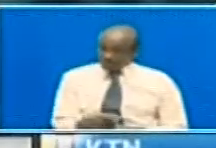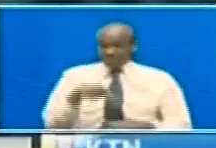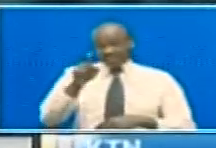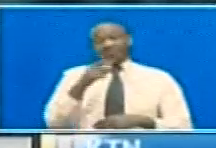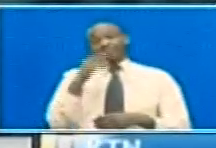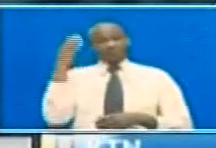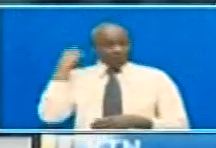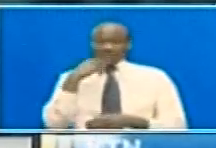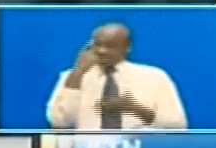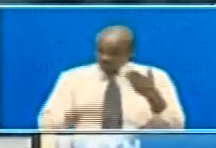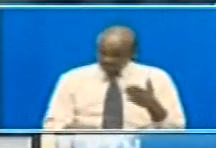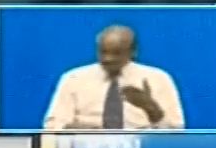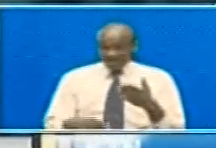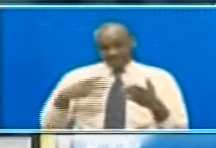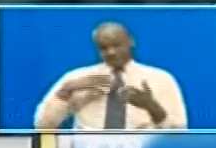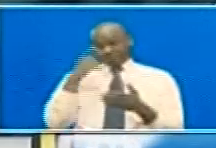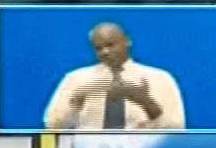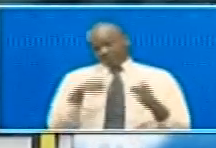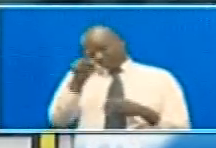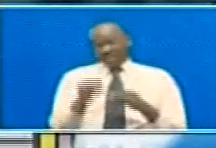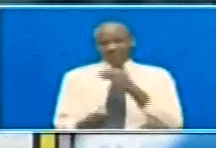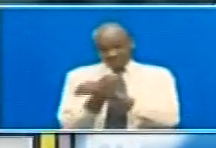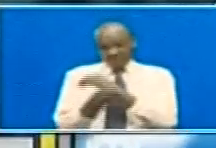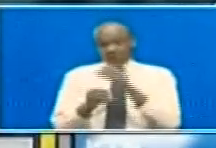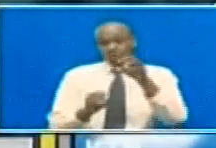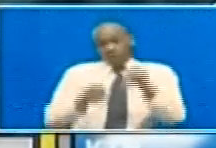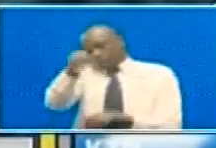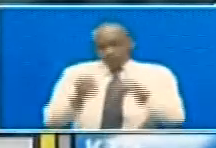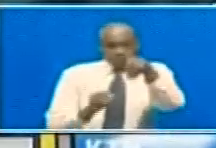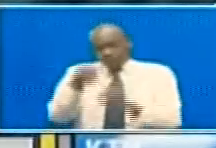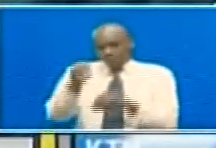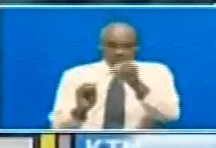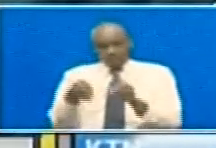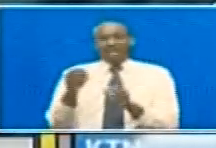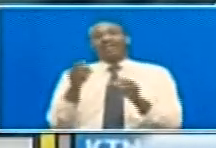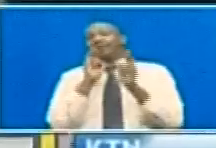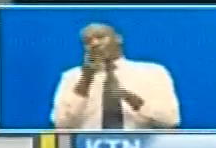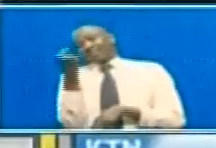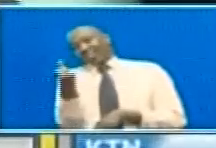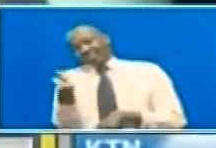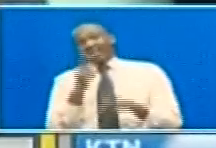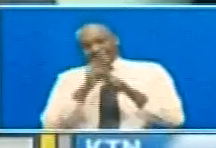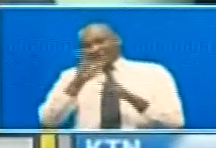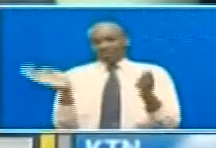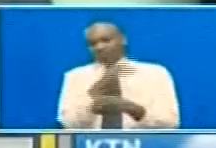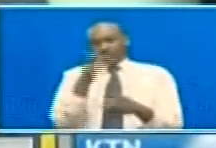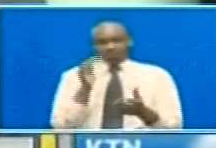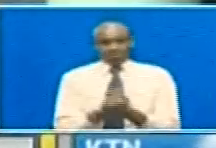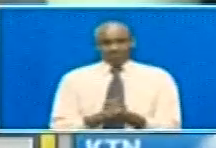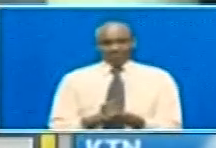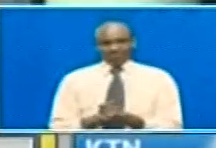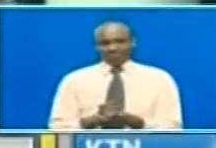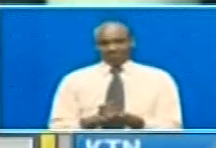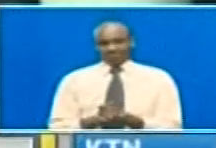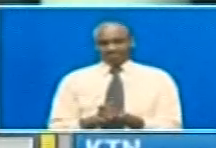bribed members of the Public Accounts Committee to delete any adverse mention of his name in an audit report. Mr. Iringo, it has